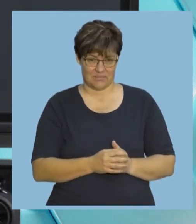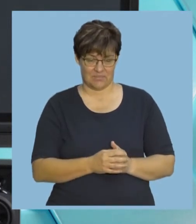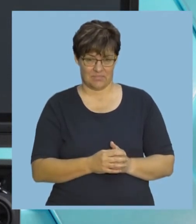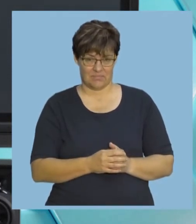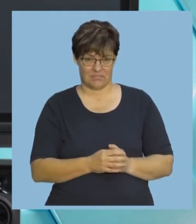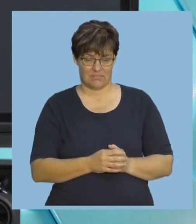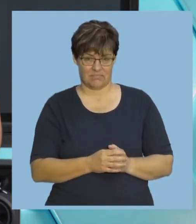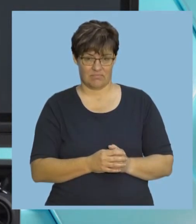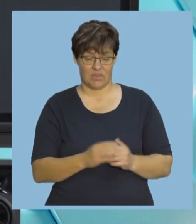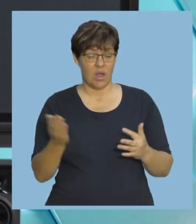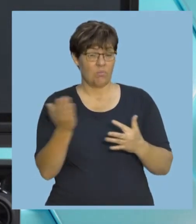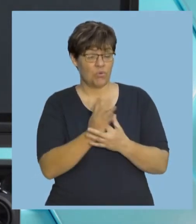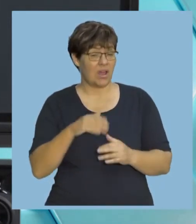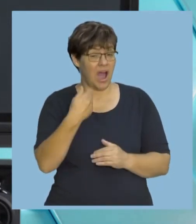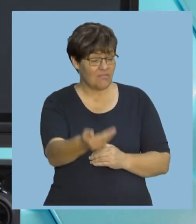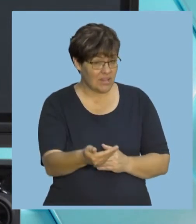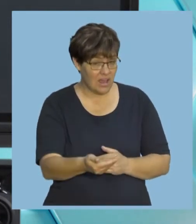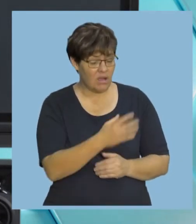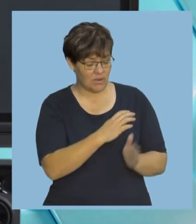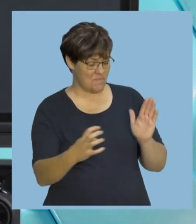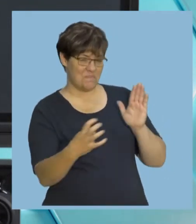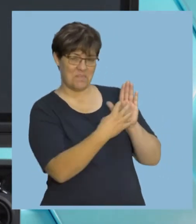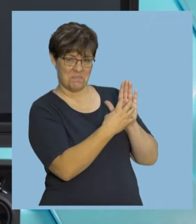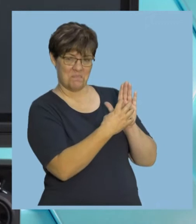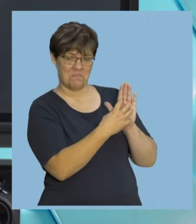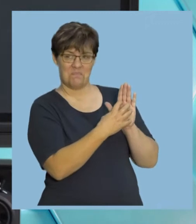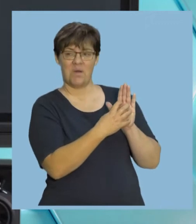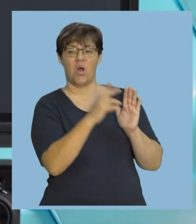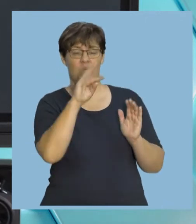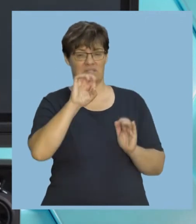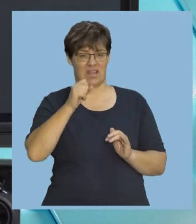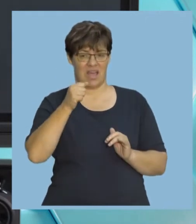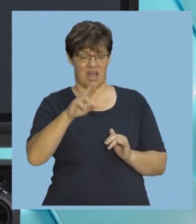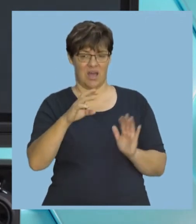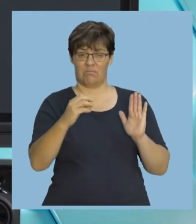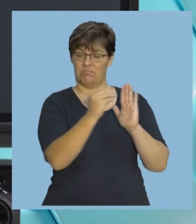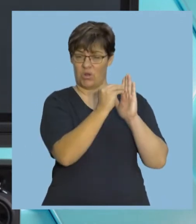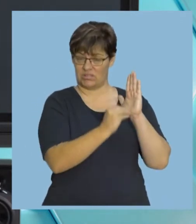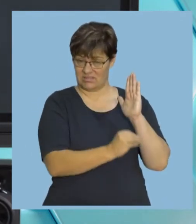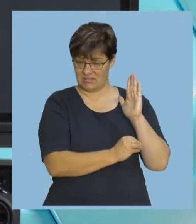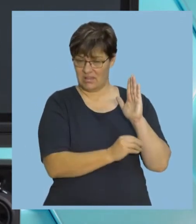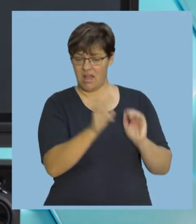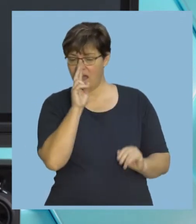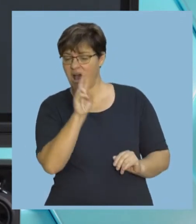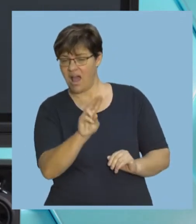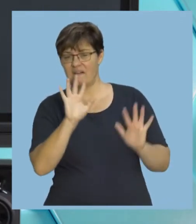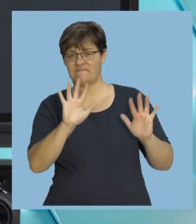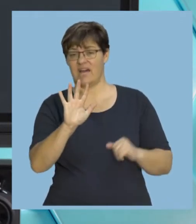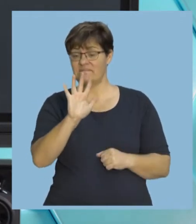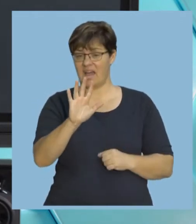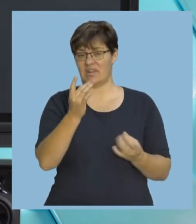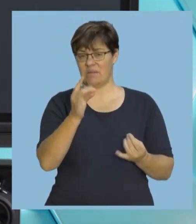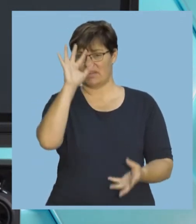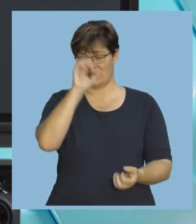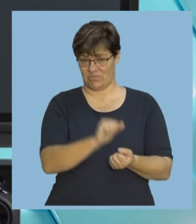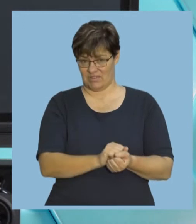Okay. So guys, after the break, we'll draw a whisker plot using our 5-number